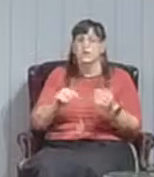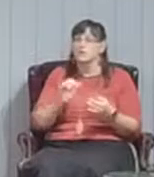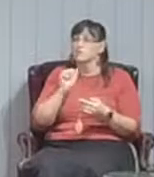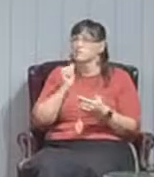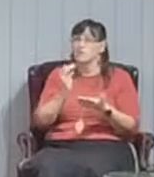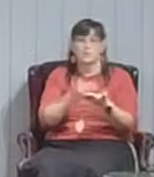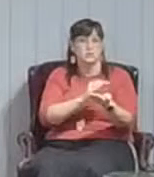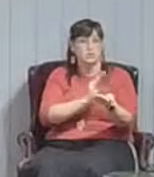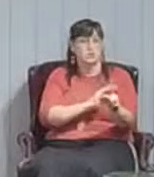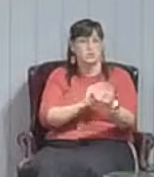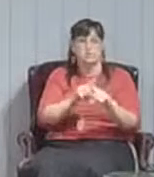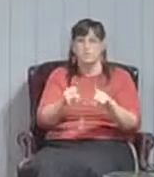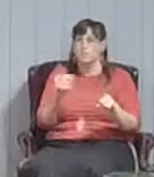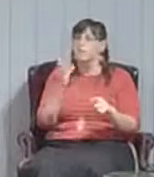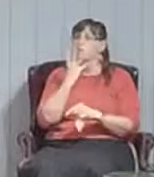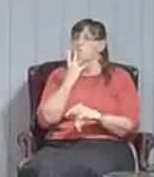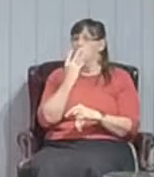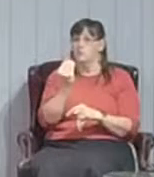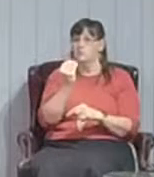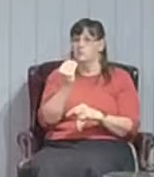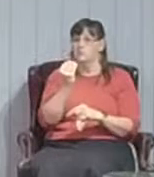they're wolves.